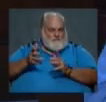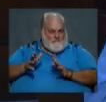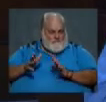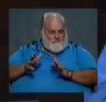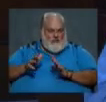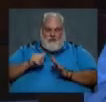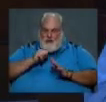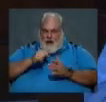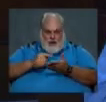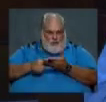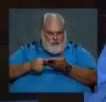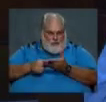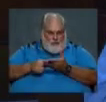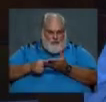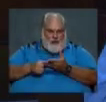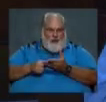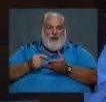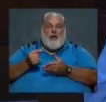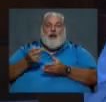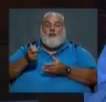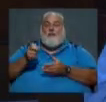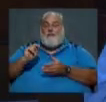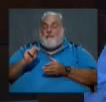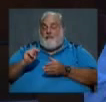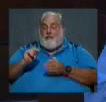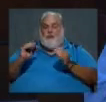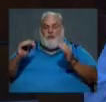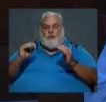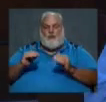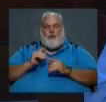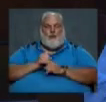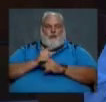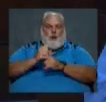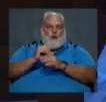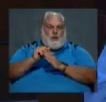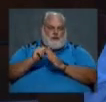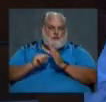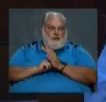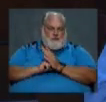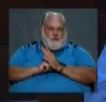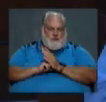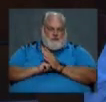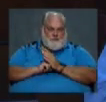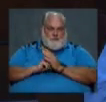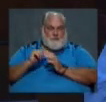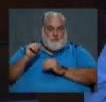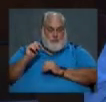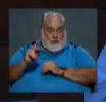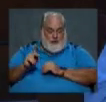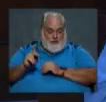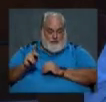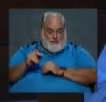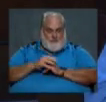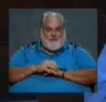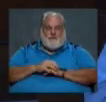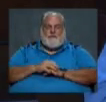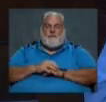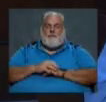course, some of you are on the consent agenda, so be sure to listen up. And then staff will be going through that first before we get to the regular